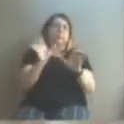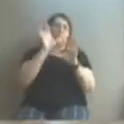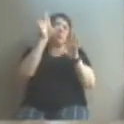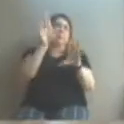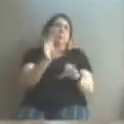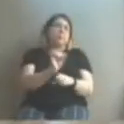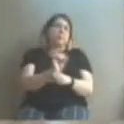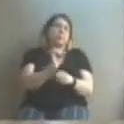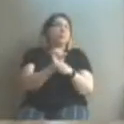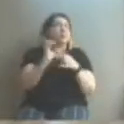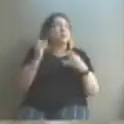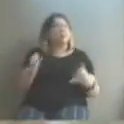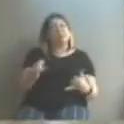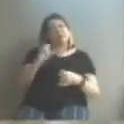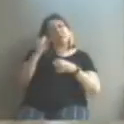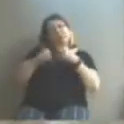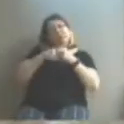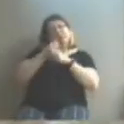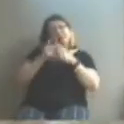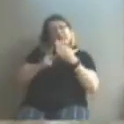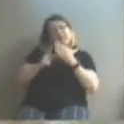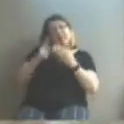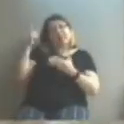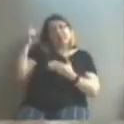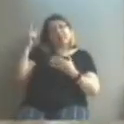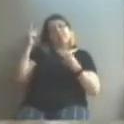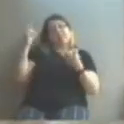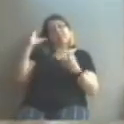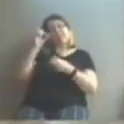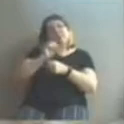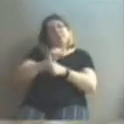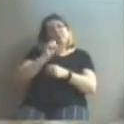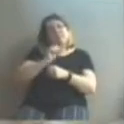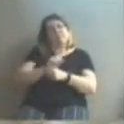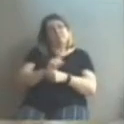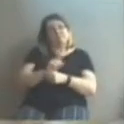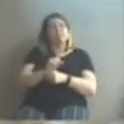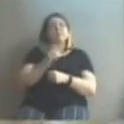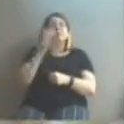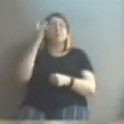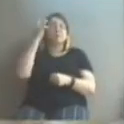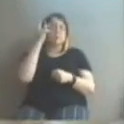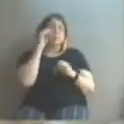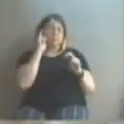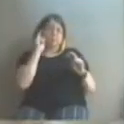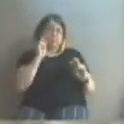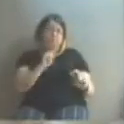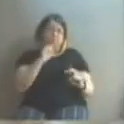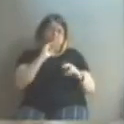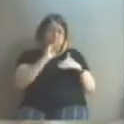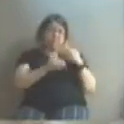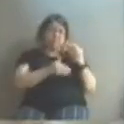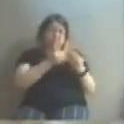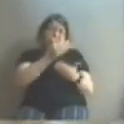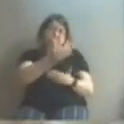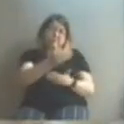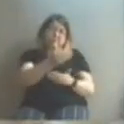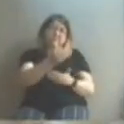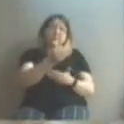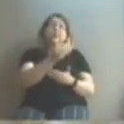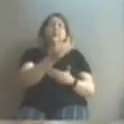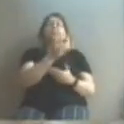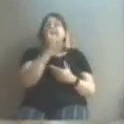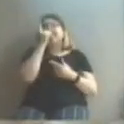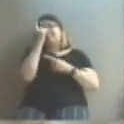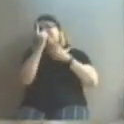This year, they doubled almost the amount of jobs they did. Because of looking at the process they followed, because